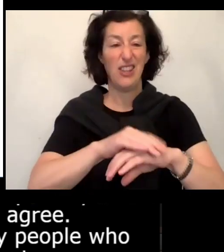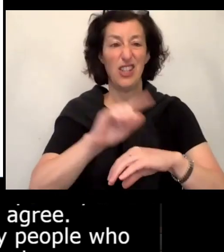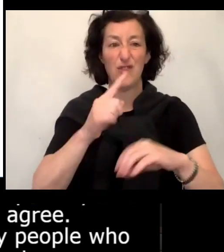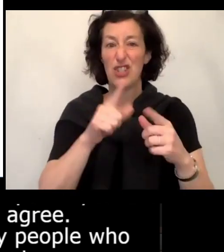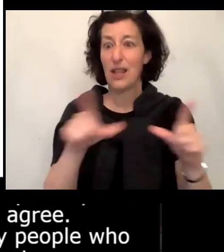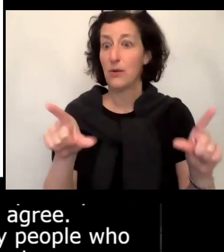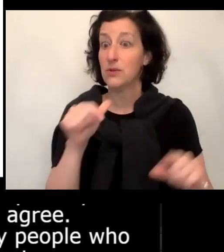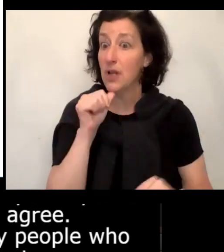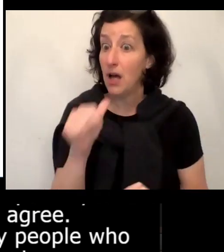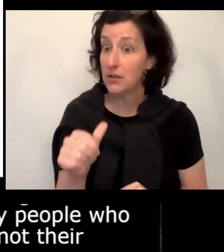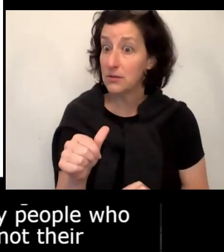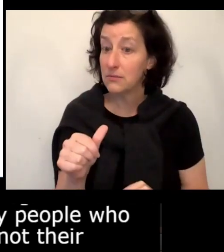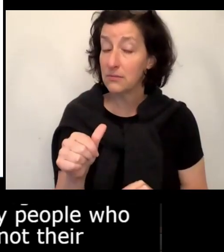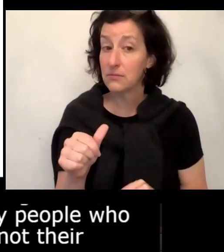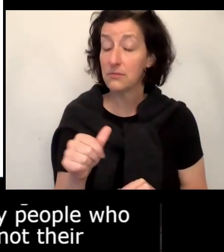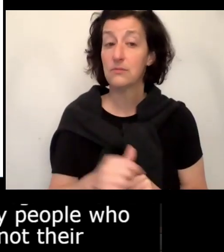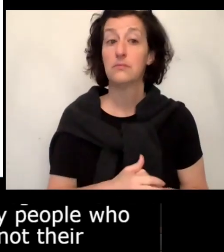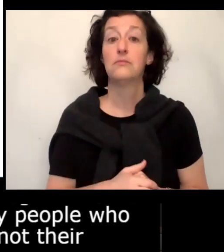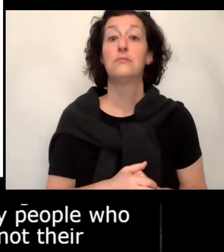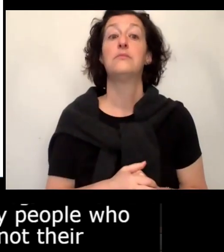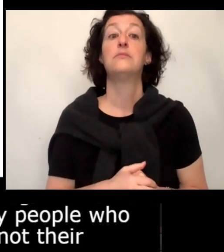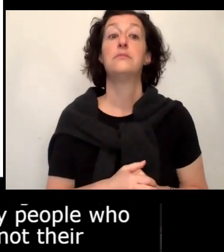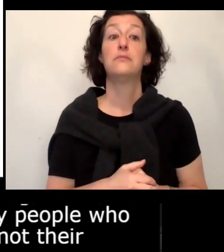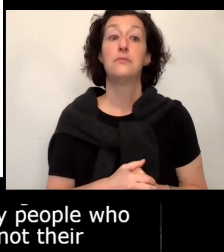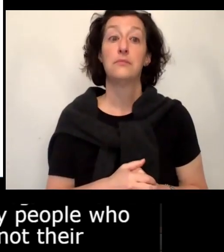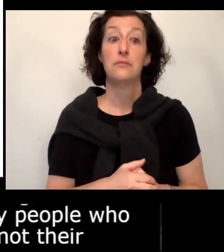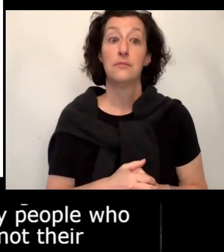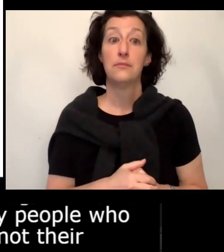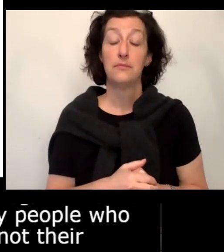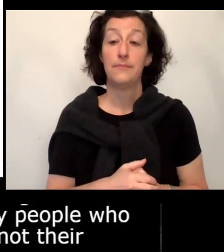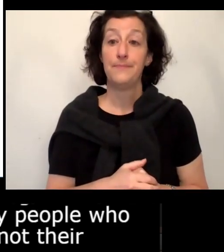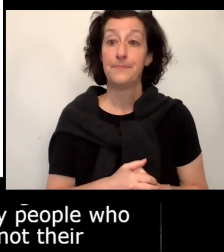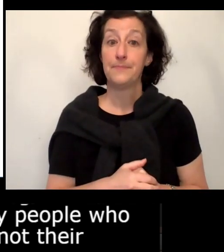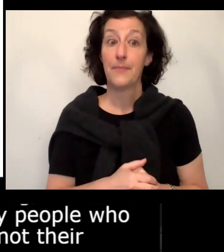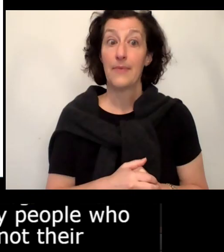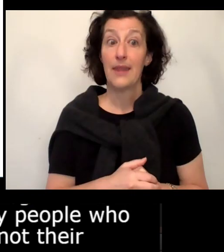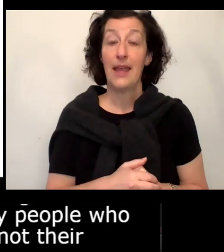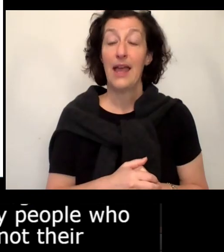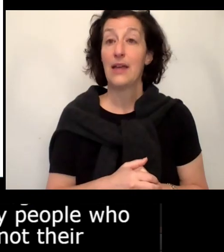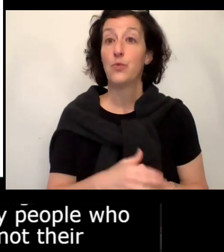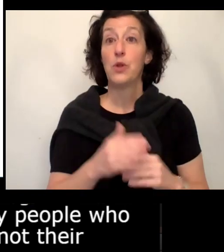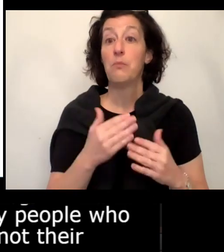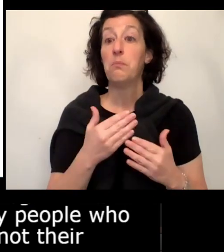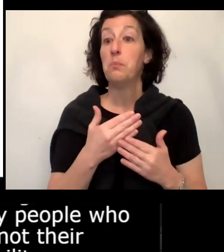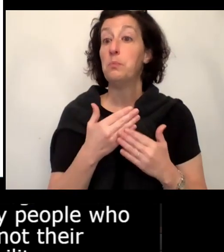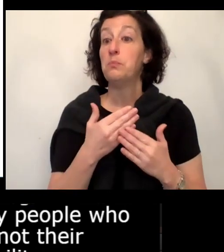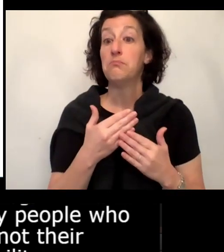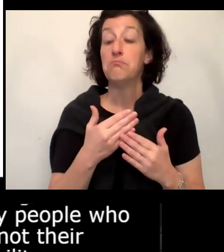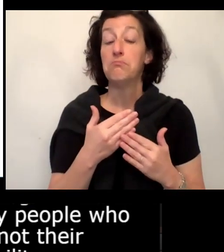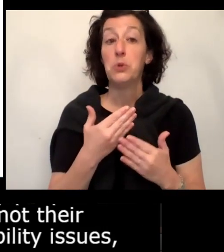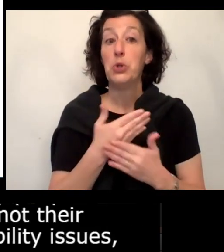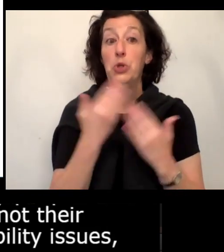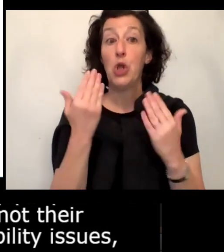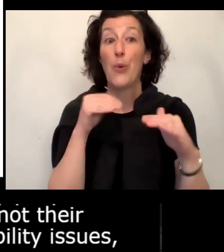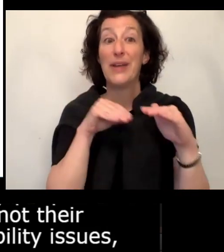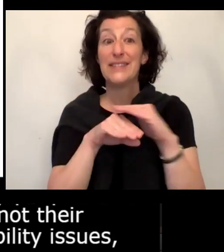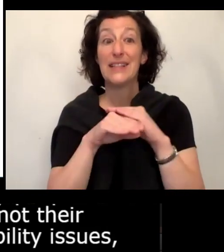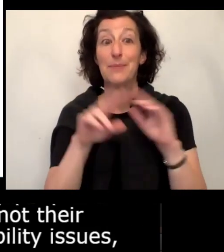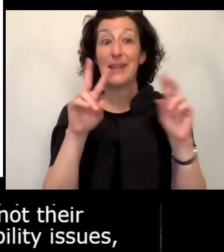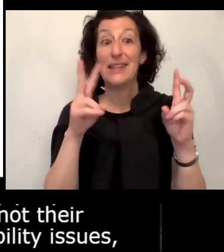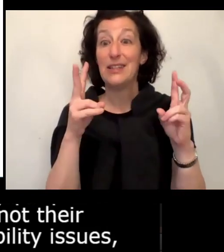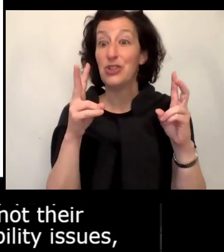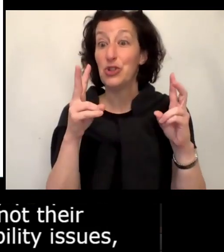and even if there are no other accessibility issues, just the language